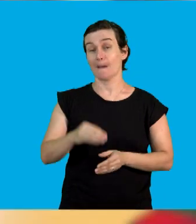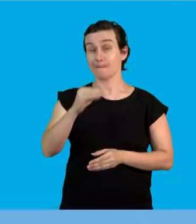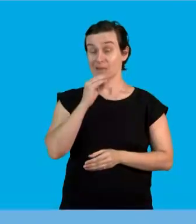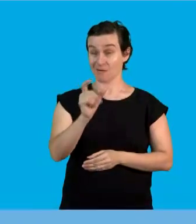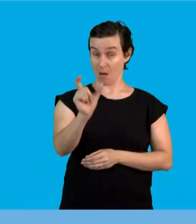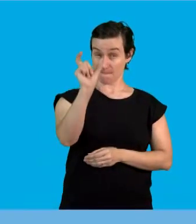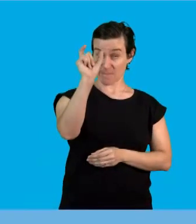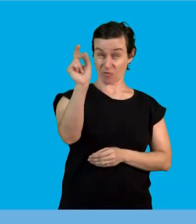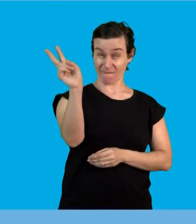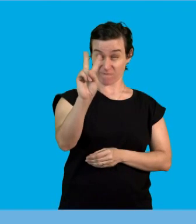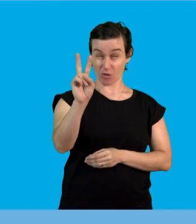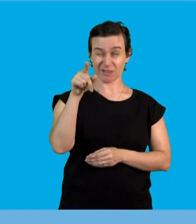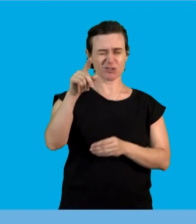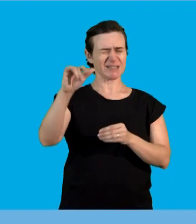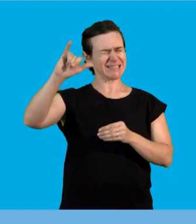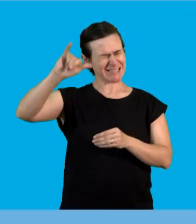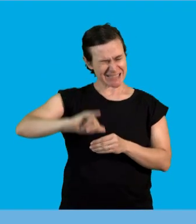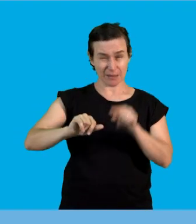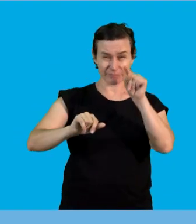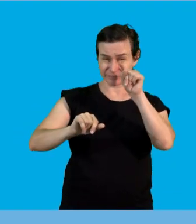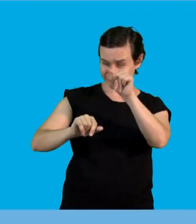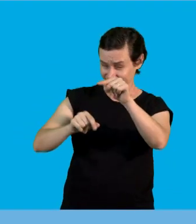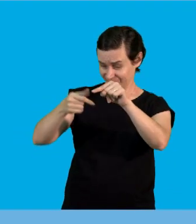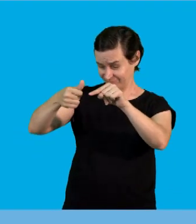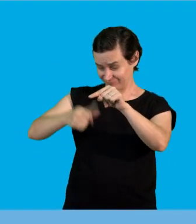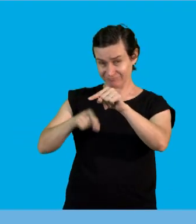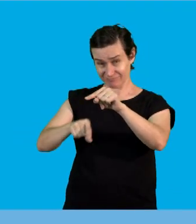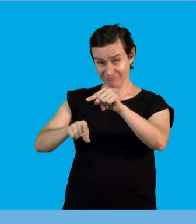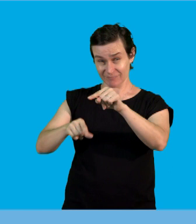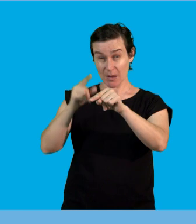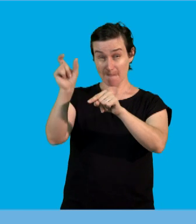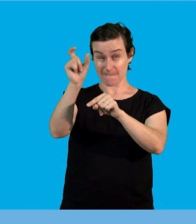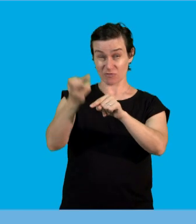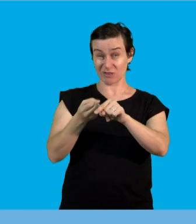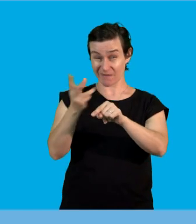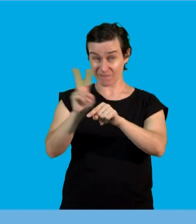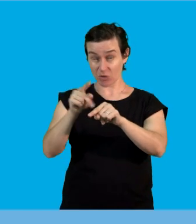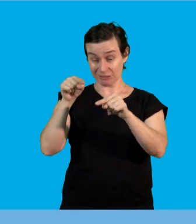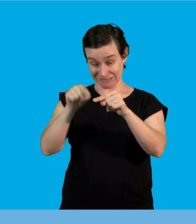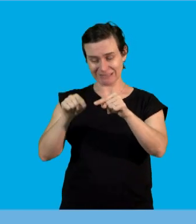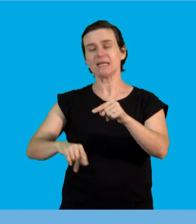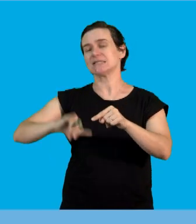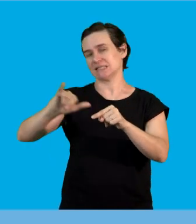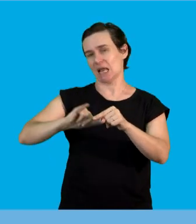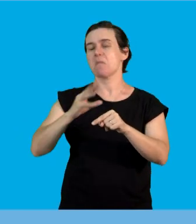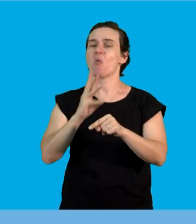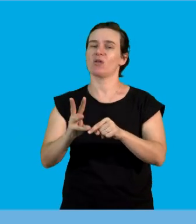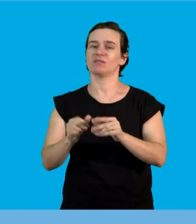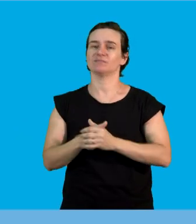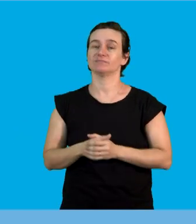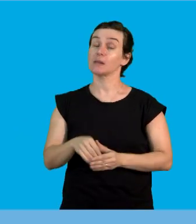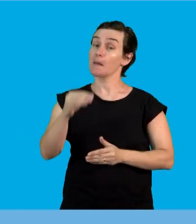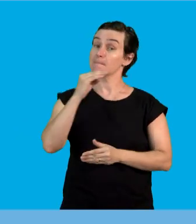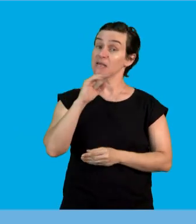by the battery is going to be the same at each and every resistor that we are going to be measuring it across. So